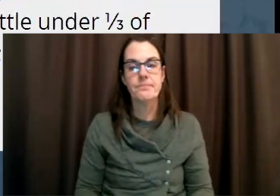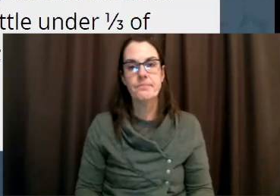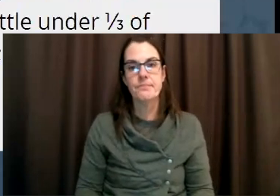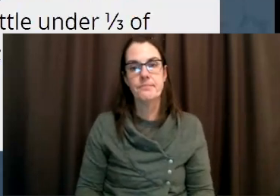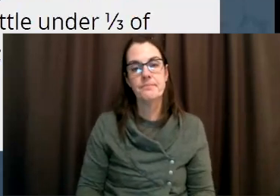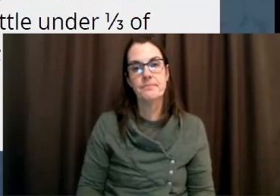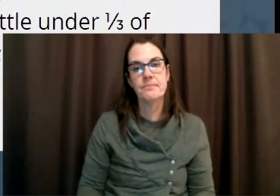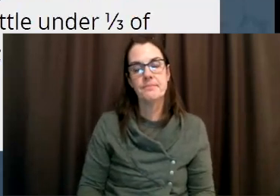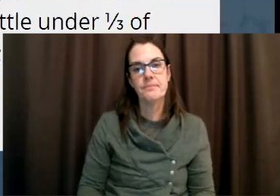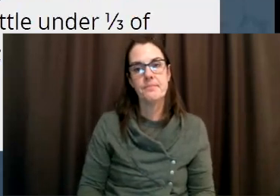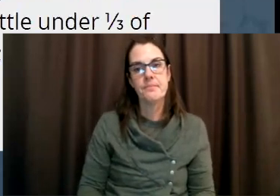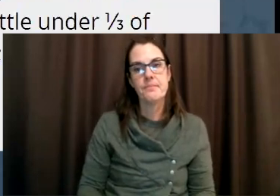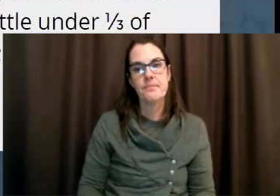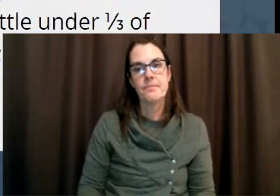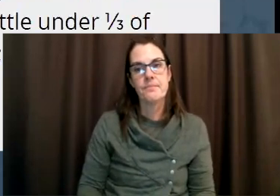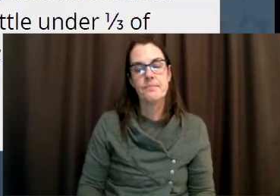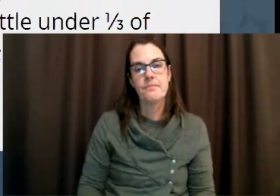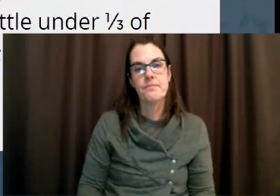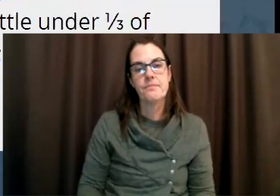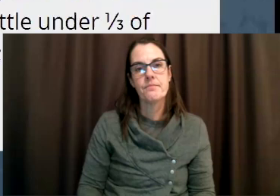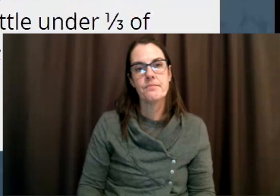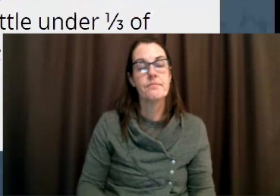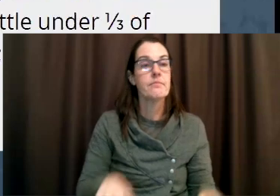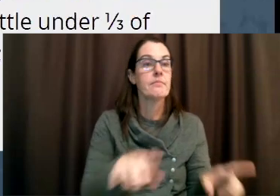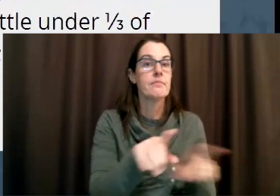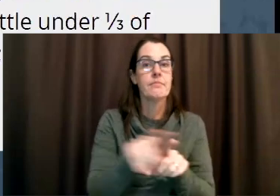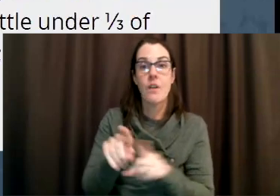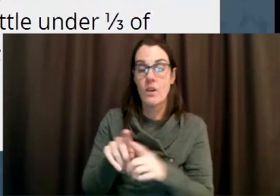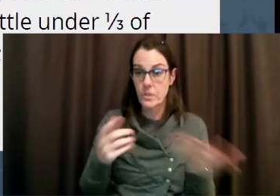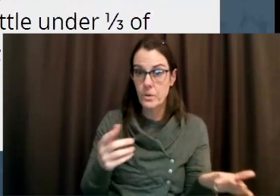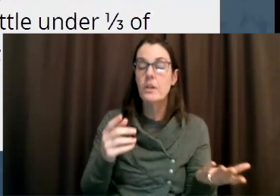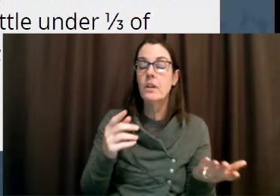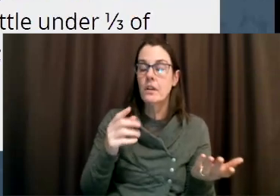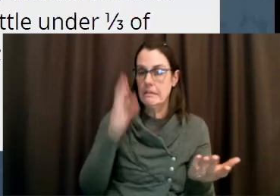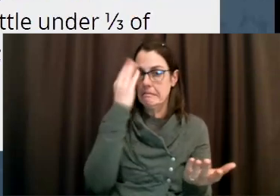well about changes at the federal level.